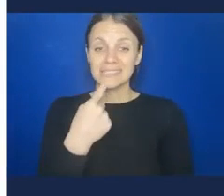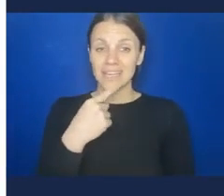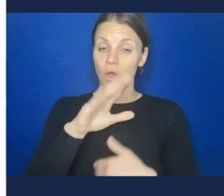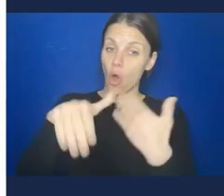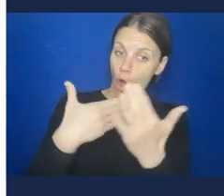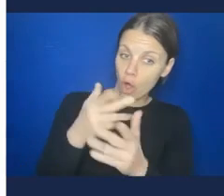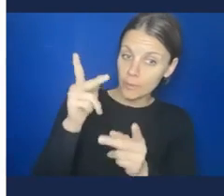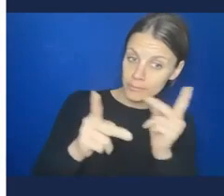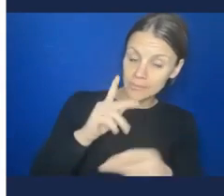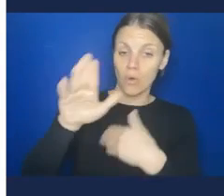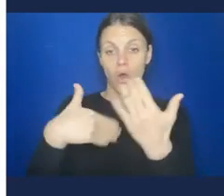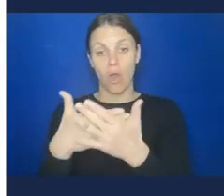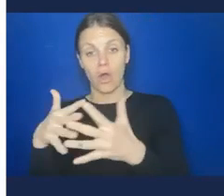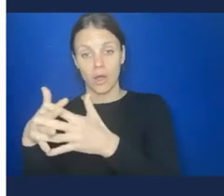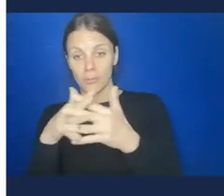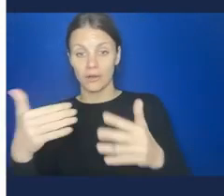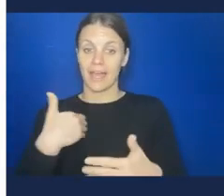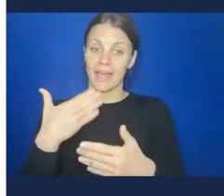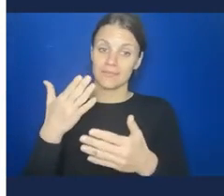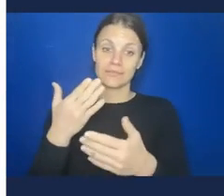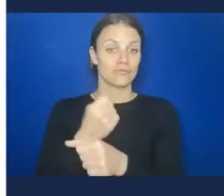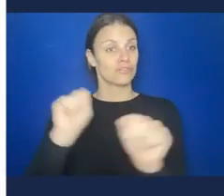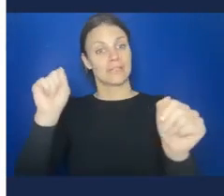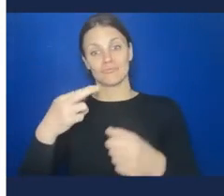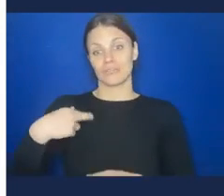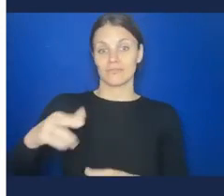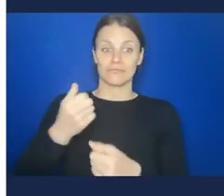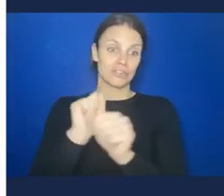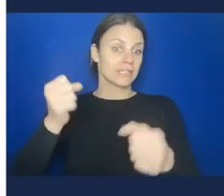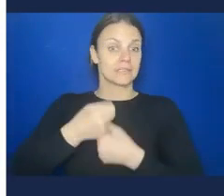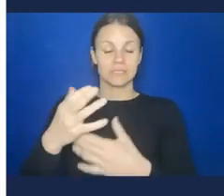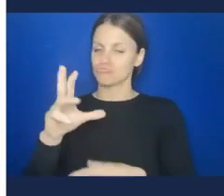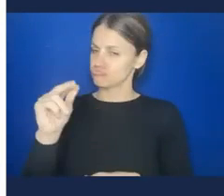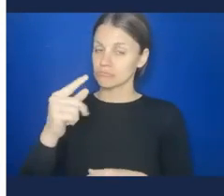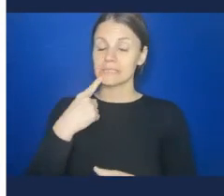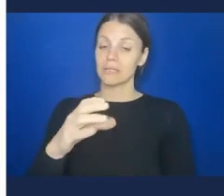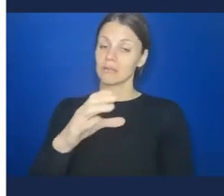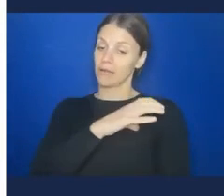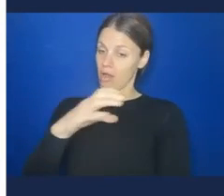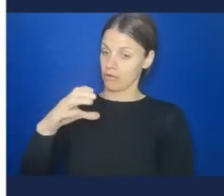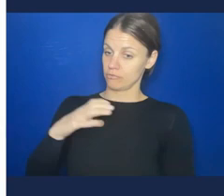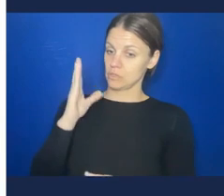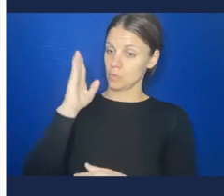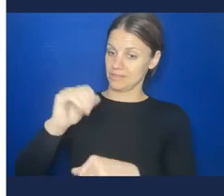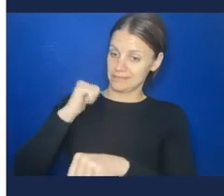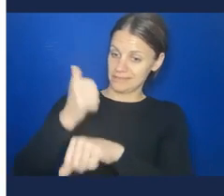or all Americans have freedom of religion, freedom of speech, all these things. No, it says Congress shall make no law.